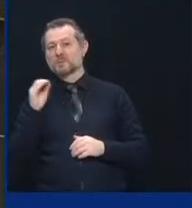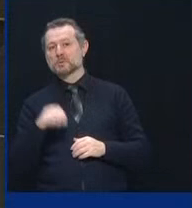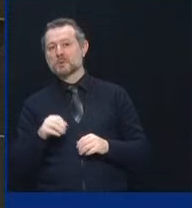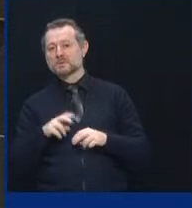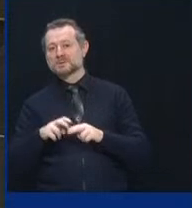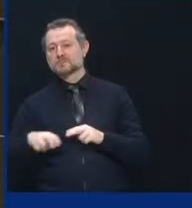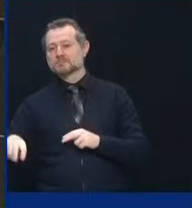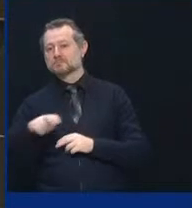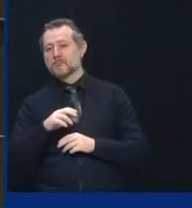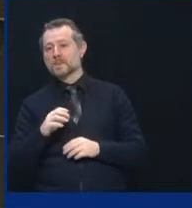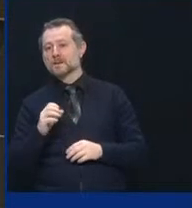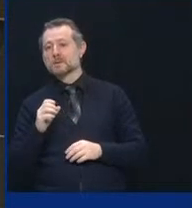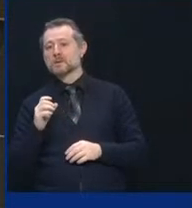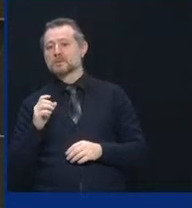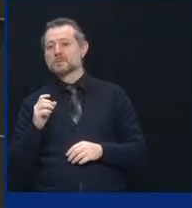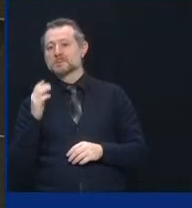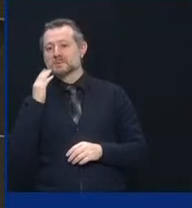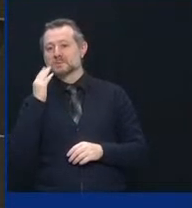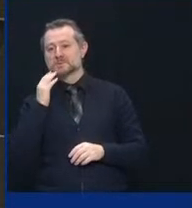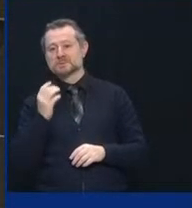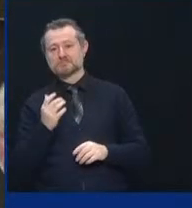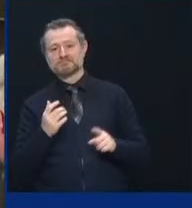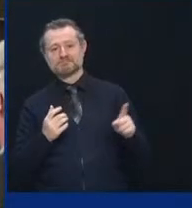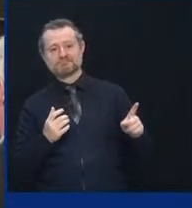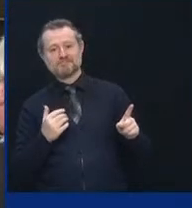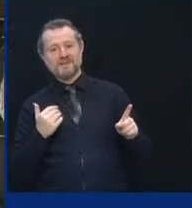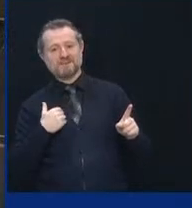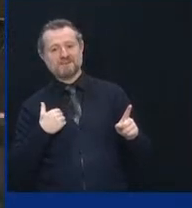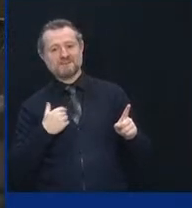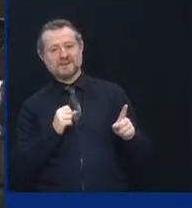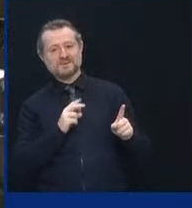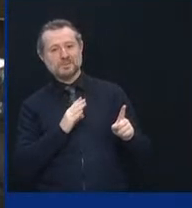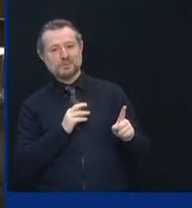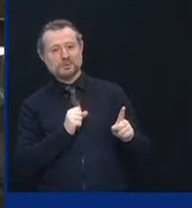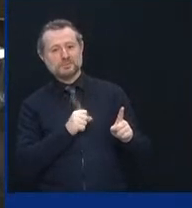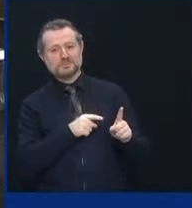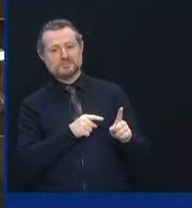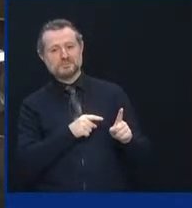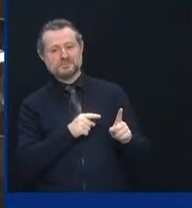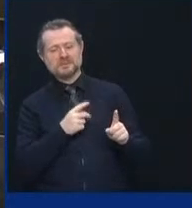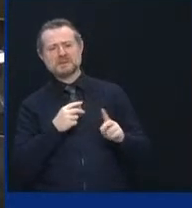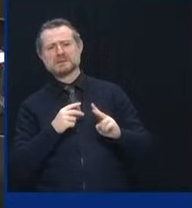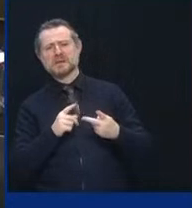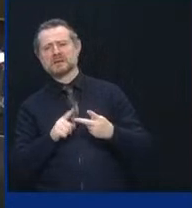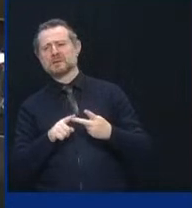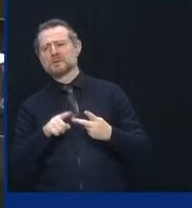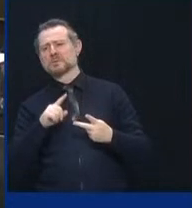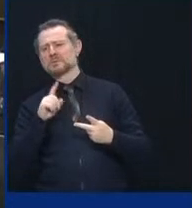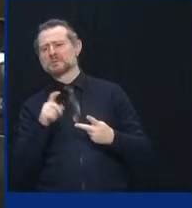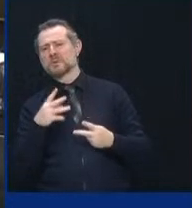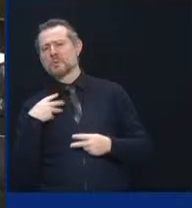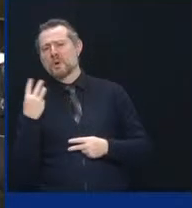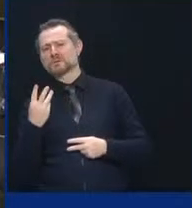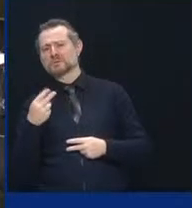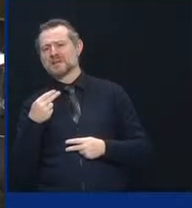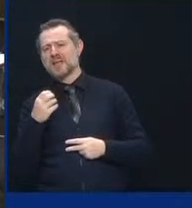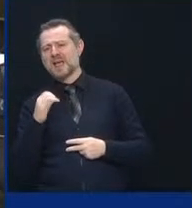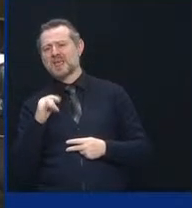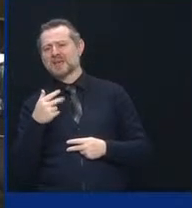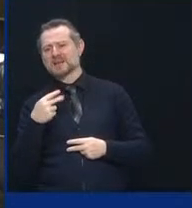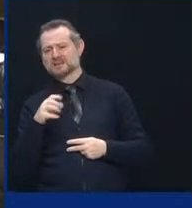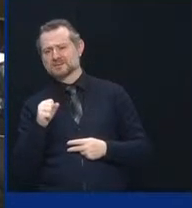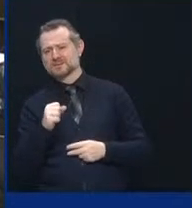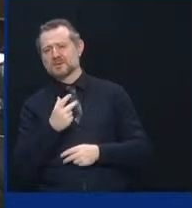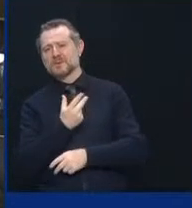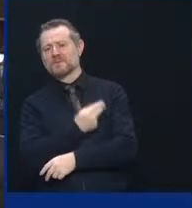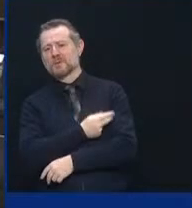my second question has to do with what's going on at the Washington Heights Armory vaccination site, where there's reports that a lot